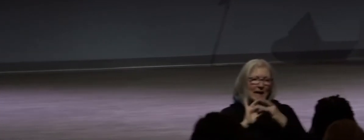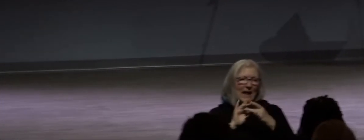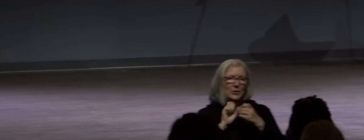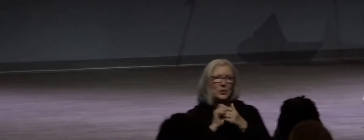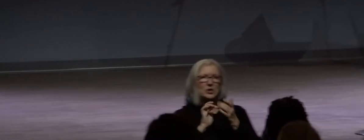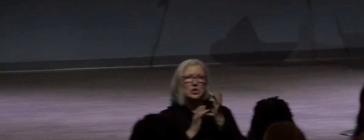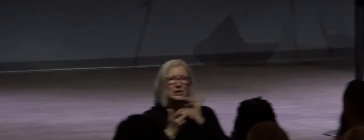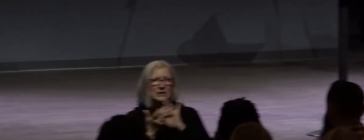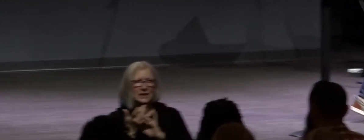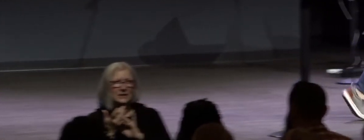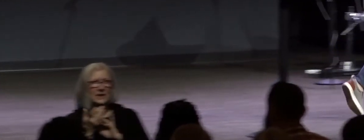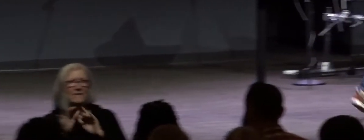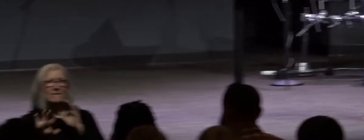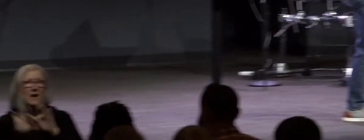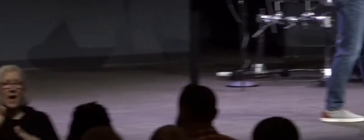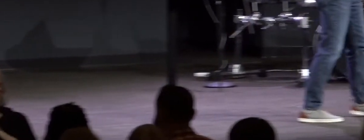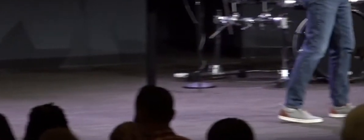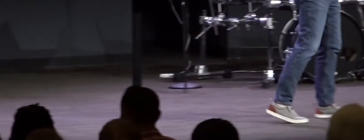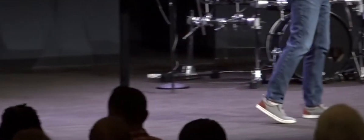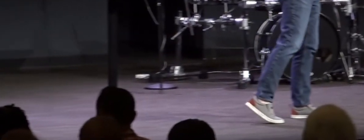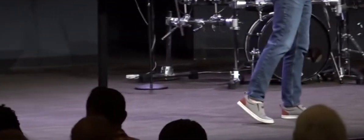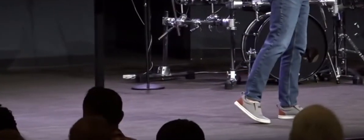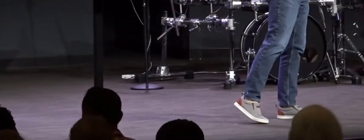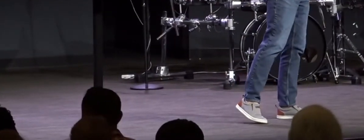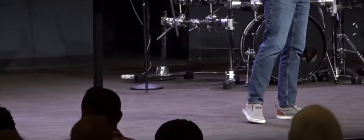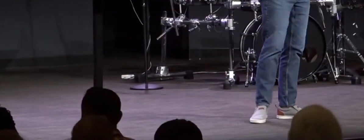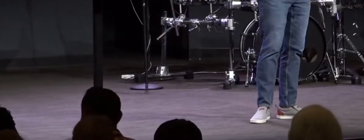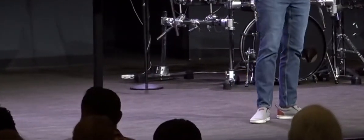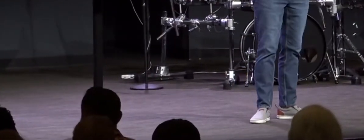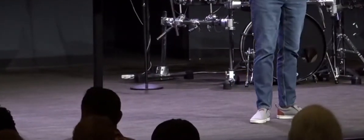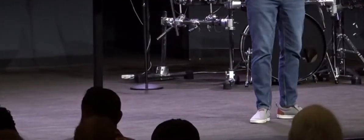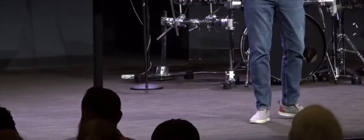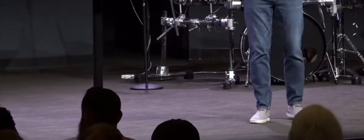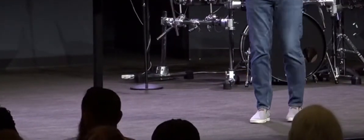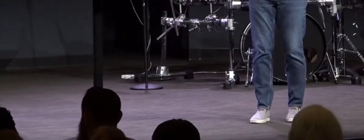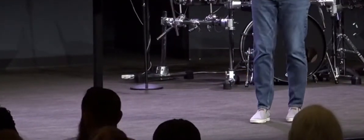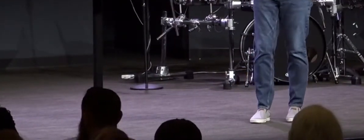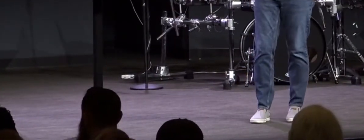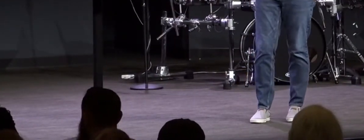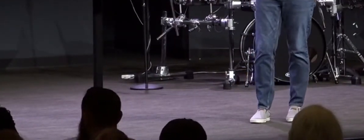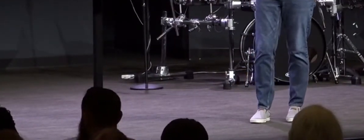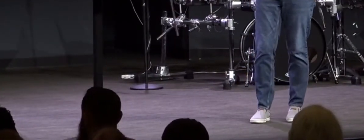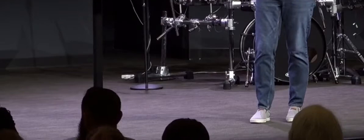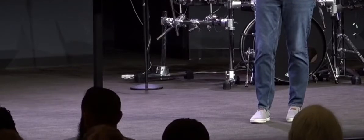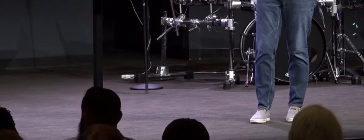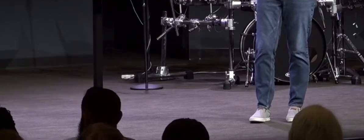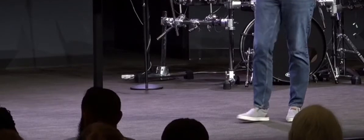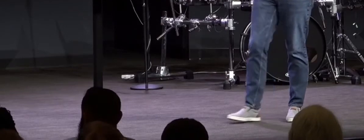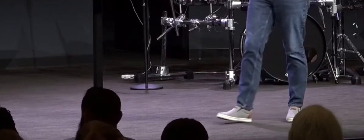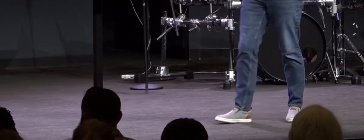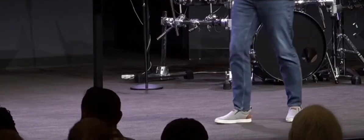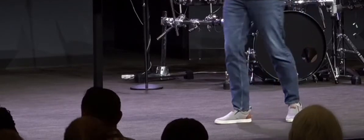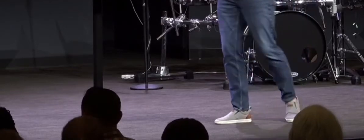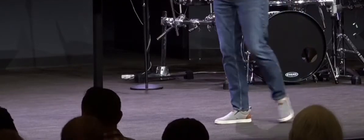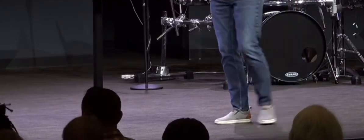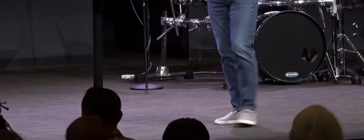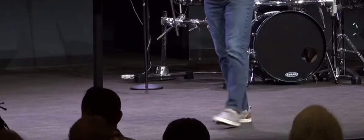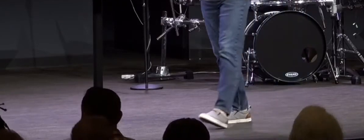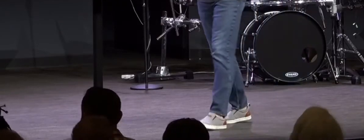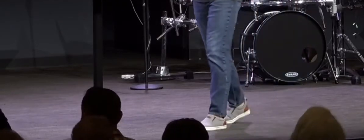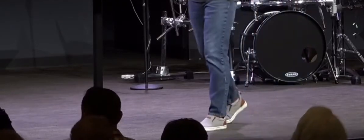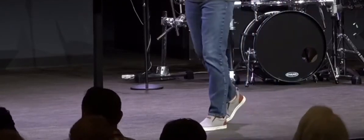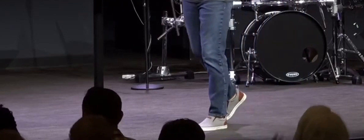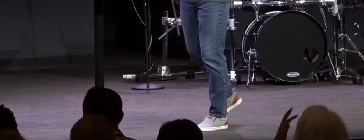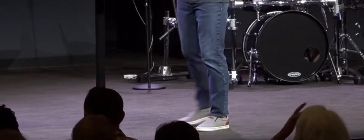discovering the Jesus that Matthew knew, someone who was personally trained and mentored by Jesus Christ. It's been a remarkable journey, and we're going to finish the